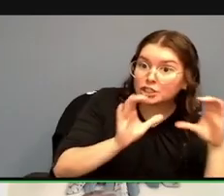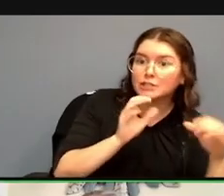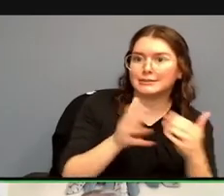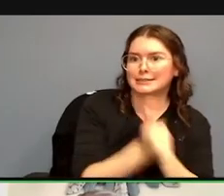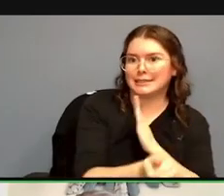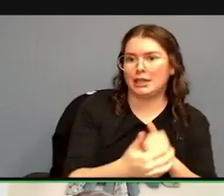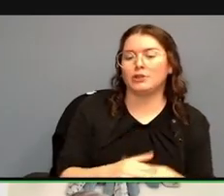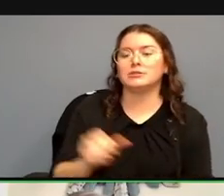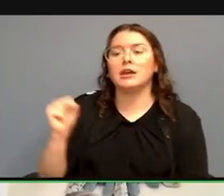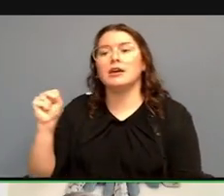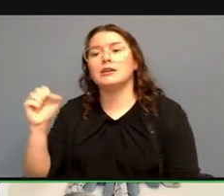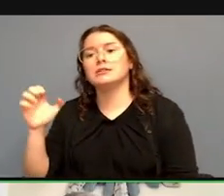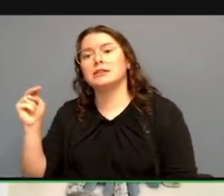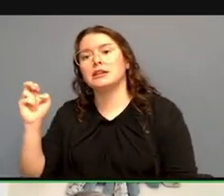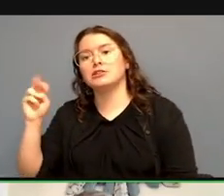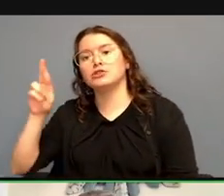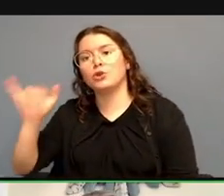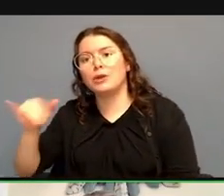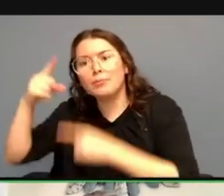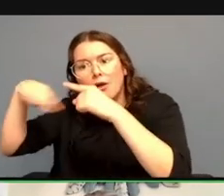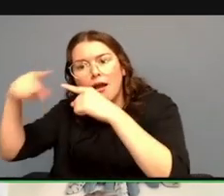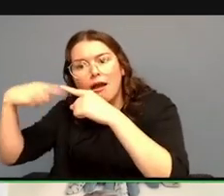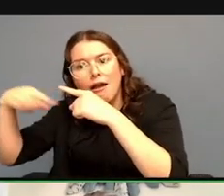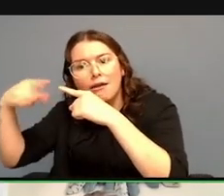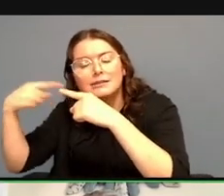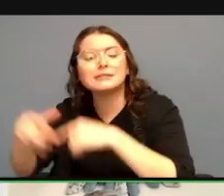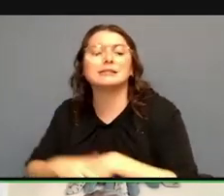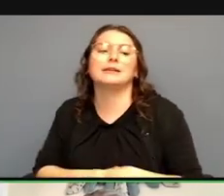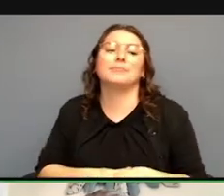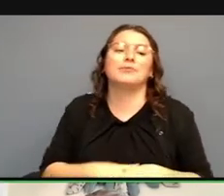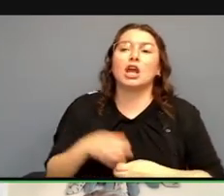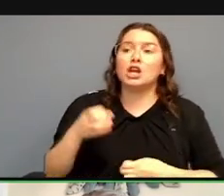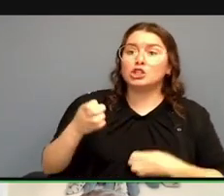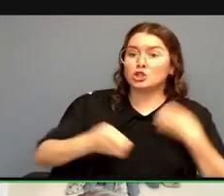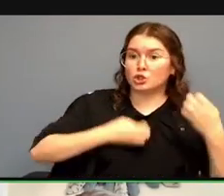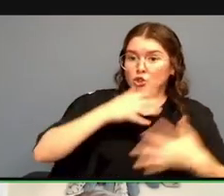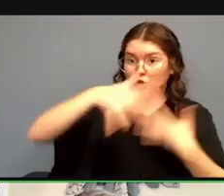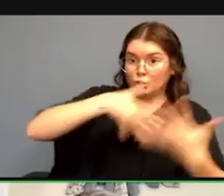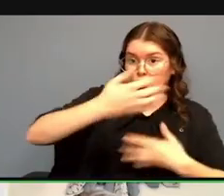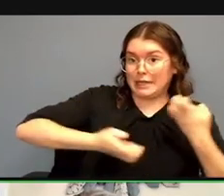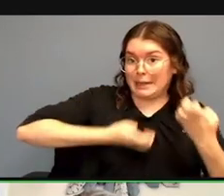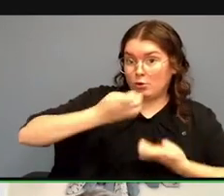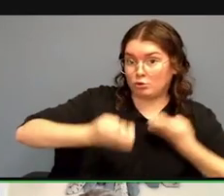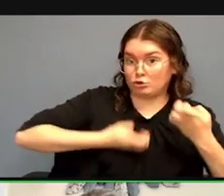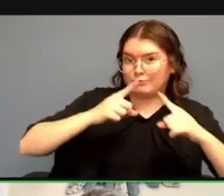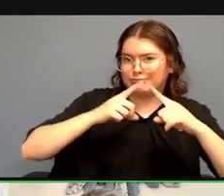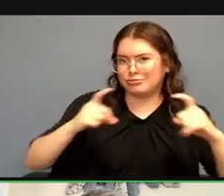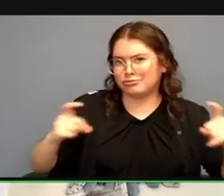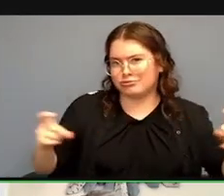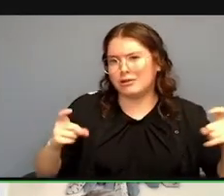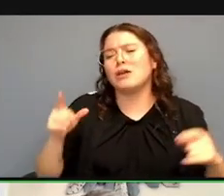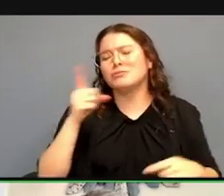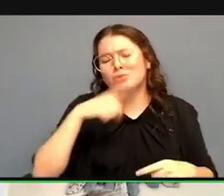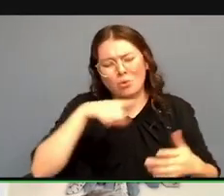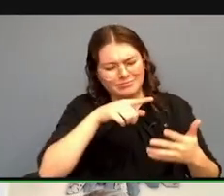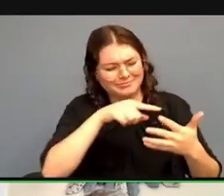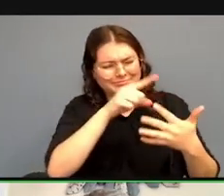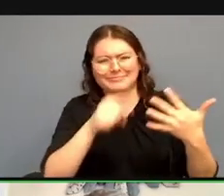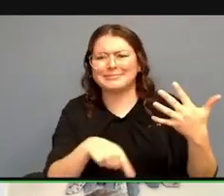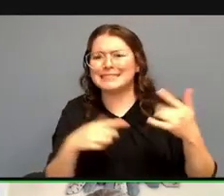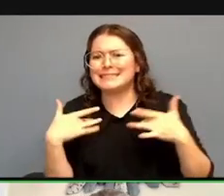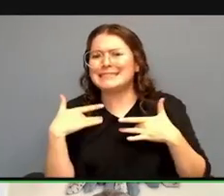skills, sensory processing, and social and emotional. Those are things that we typically look at when we're doing rating scales